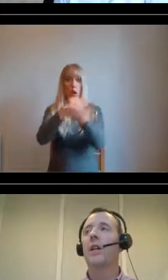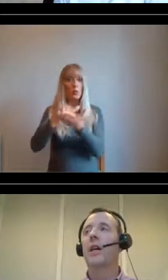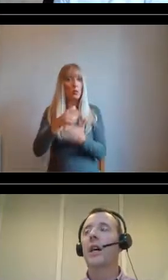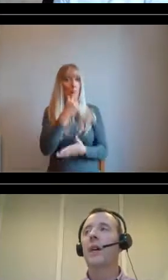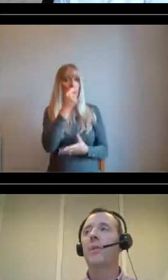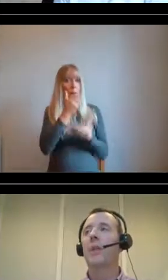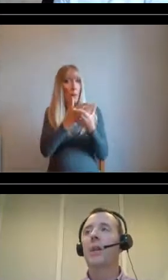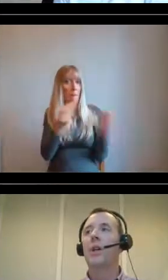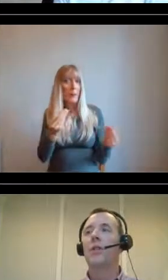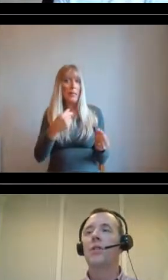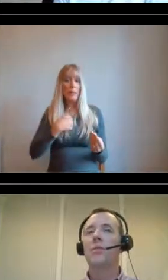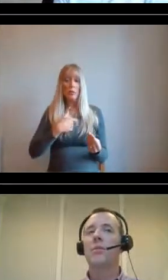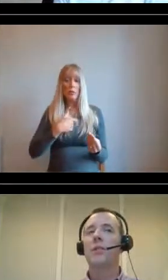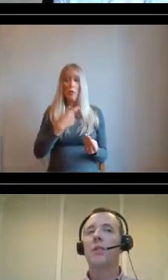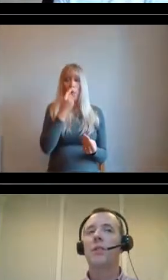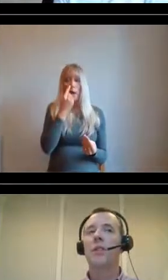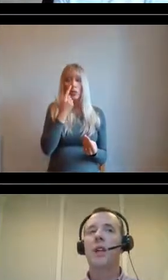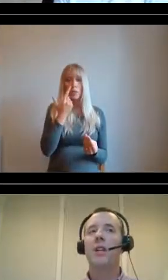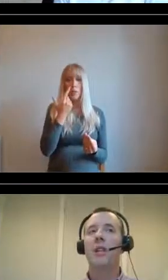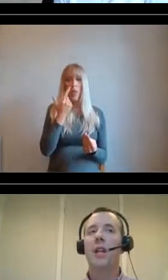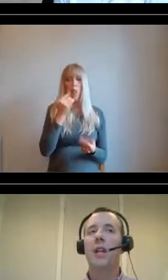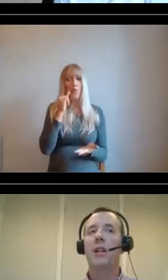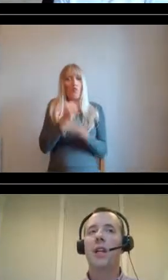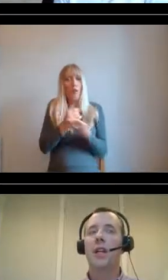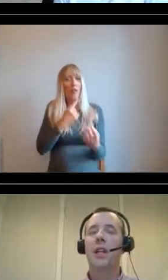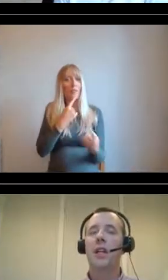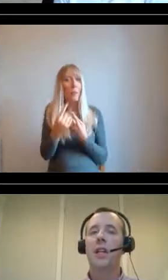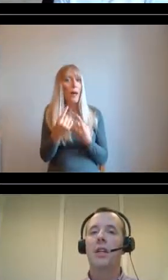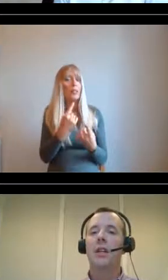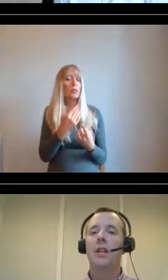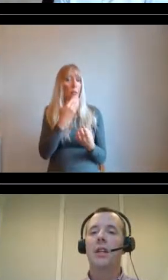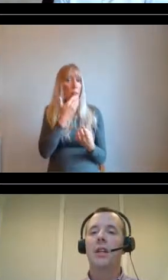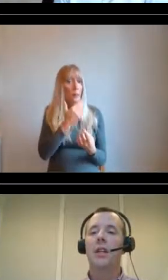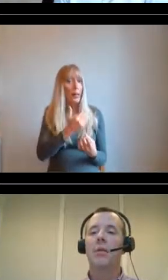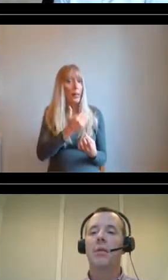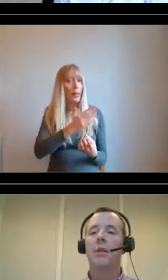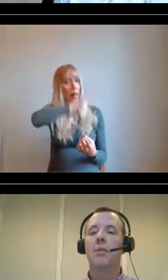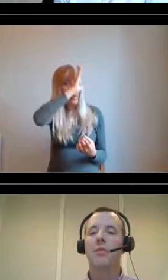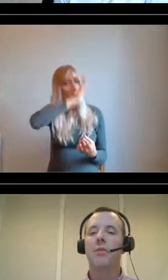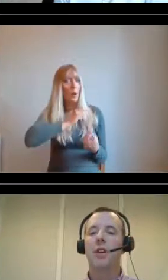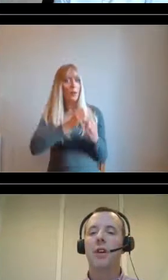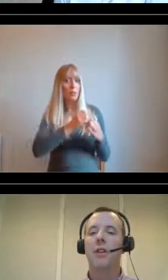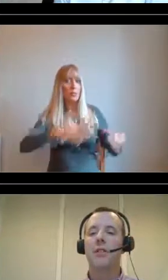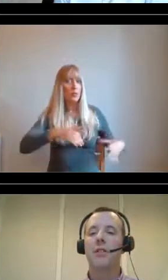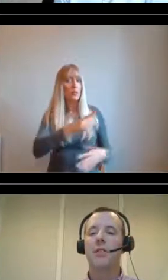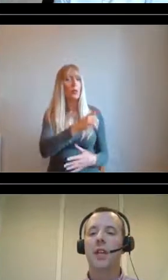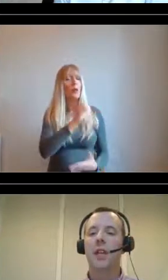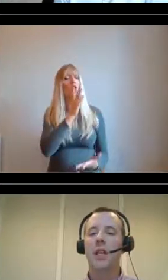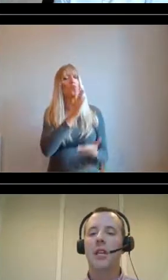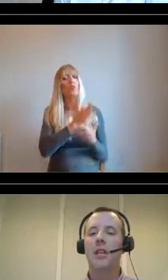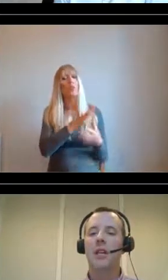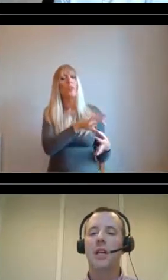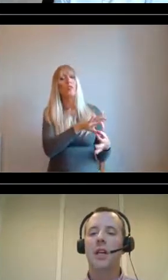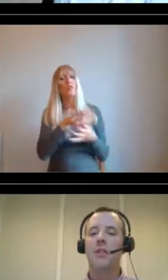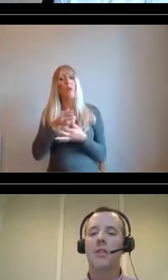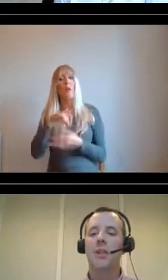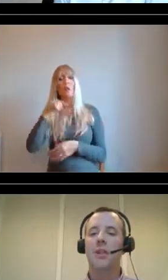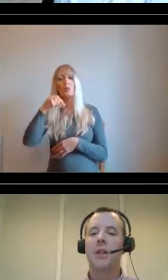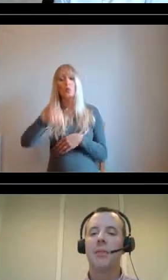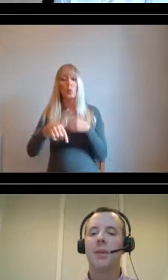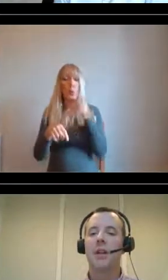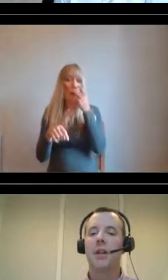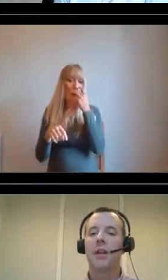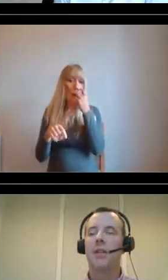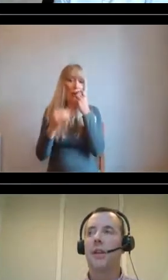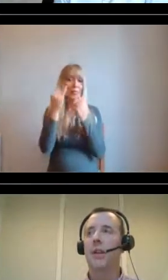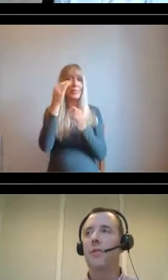areas. Just specifically on the question with regards to the 6